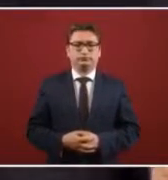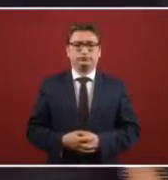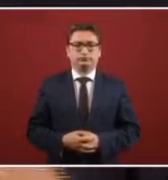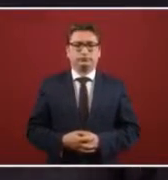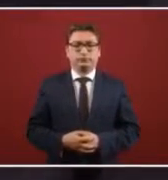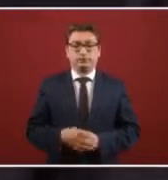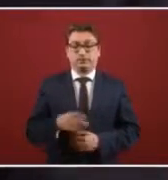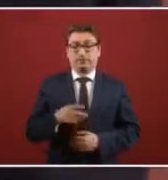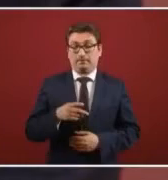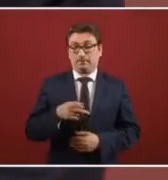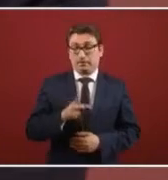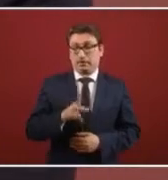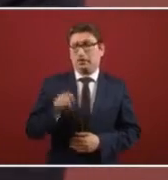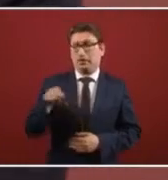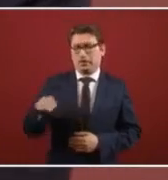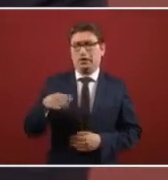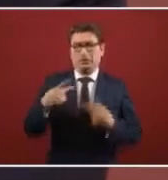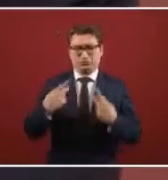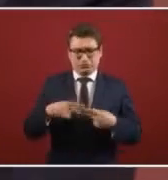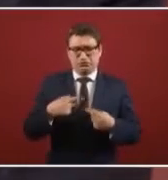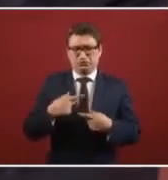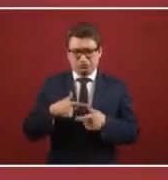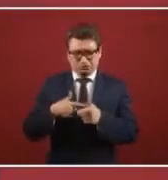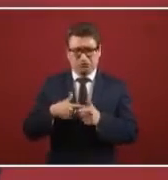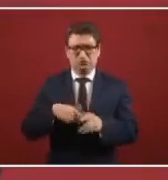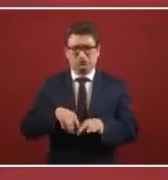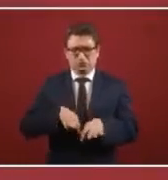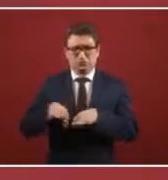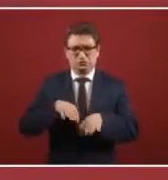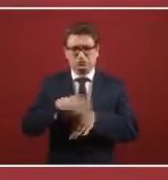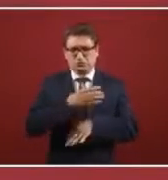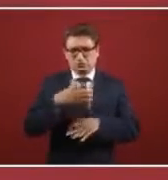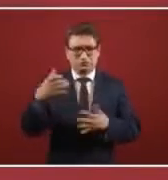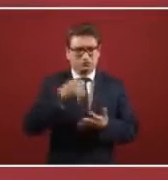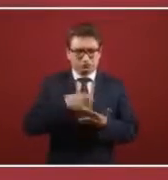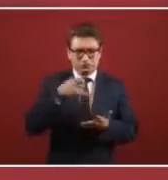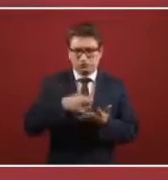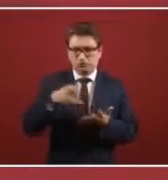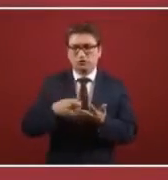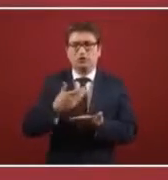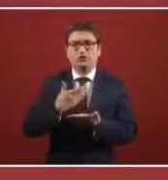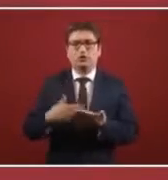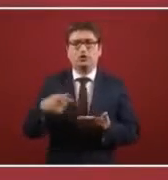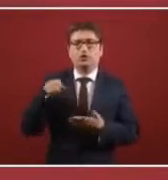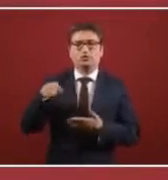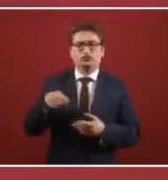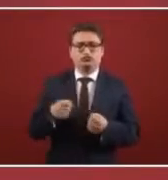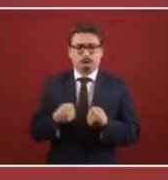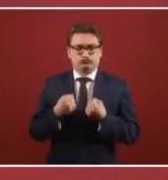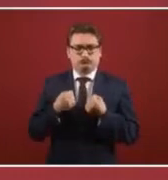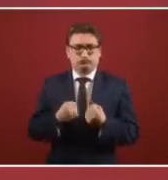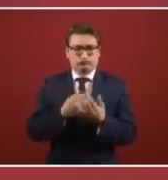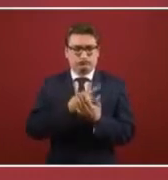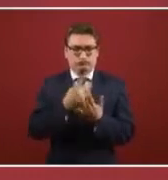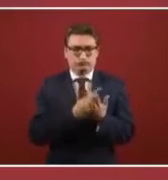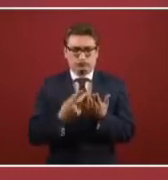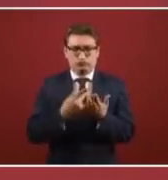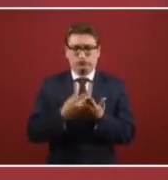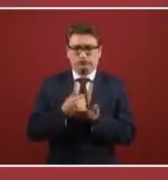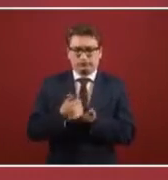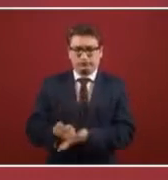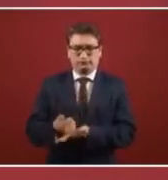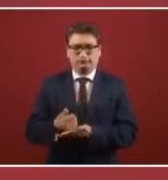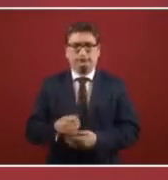Sin embargo, la gente And sigue trabajando. even so, the people still working in the field labor. So we're going to reinforce a program